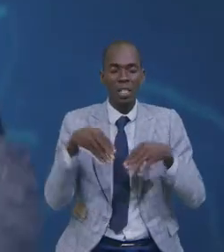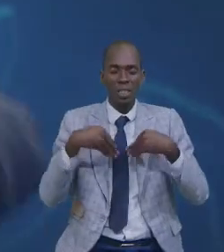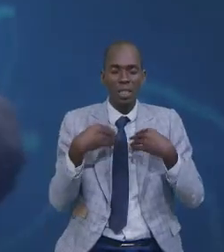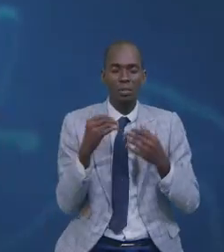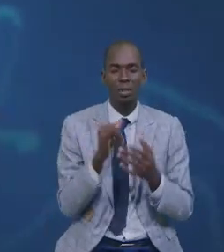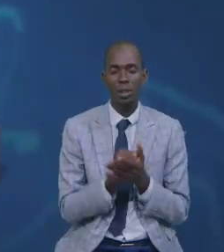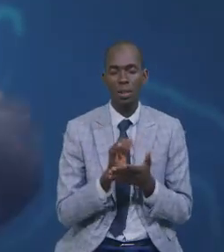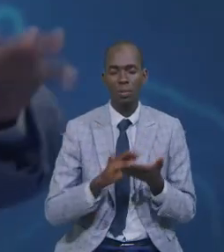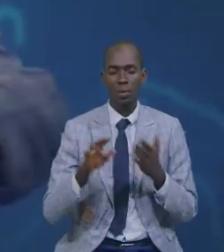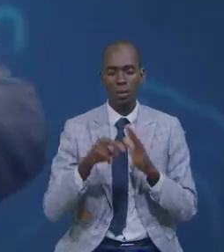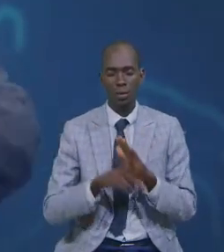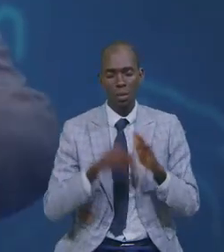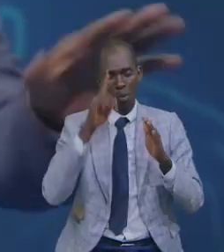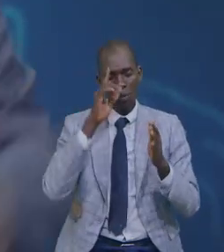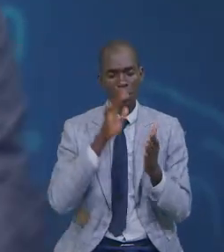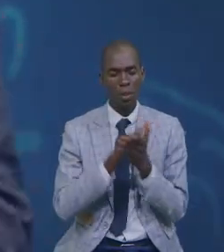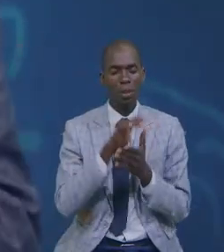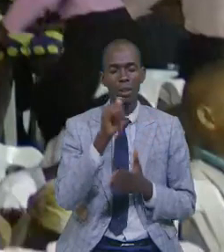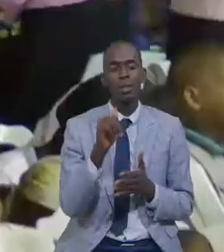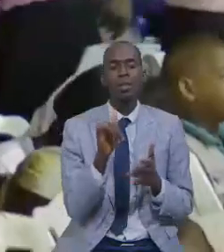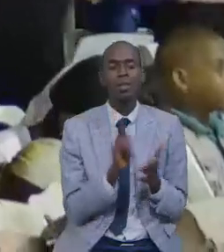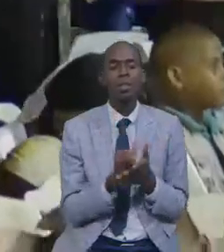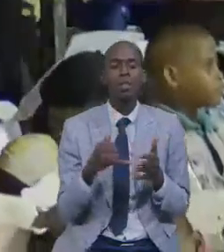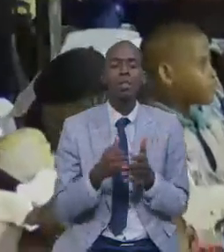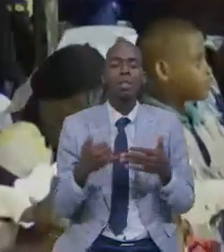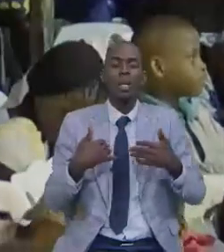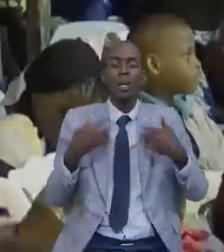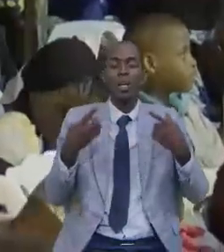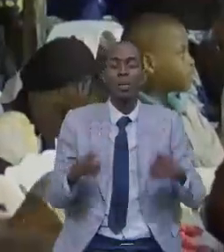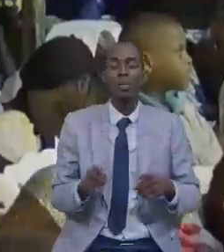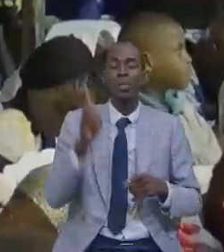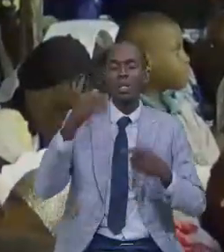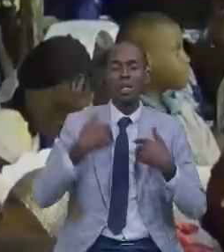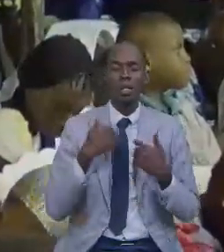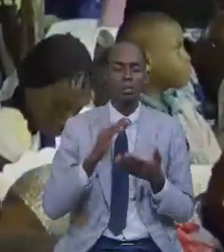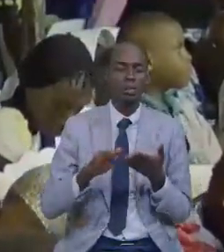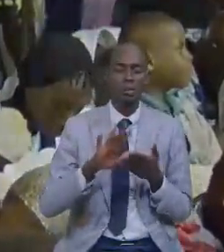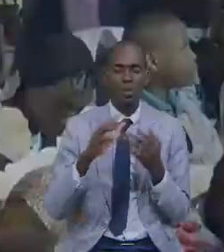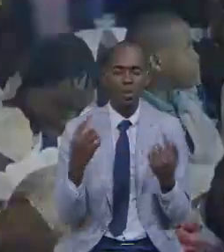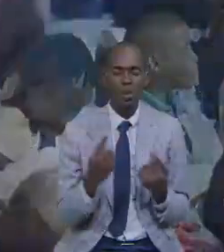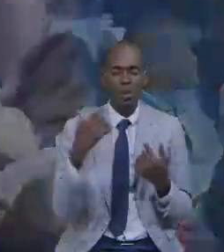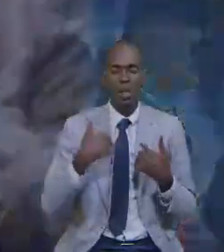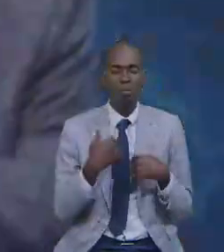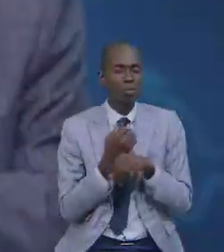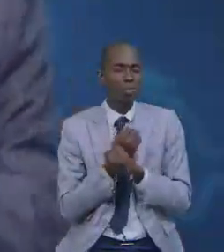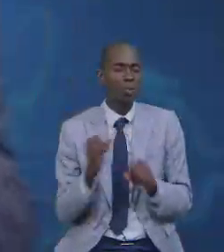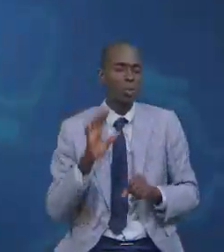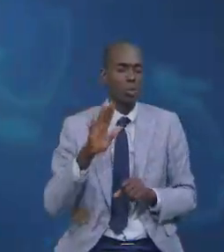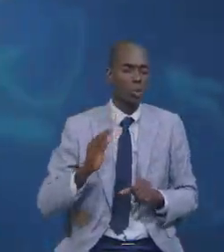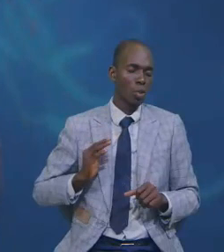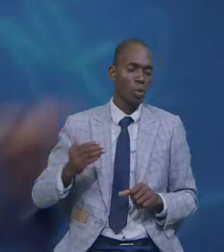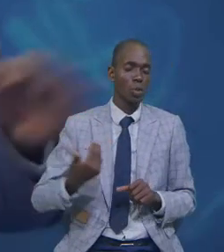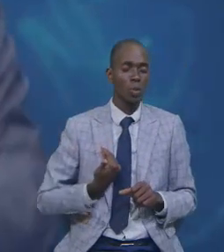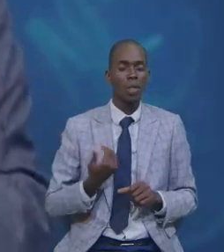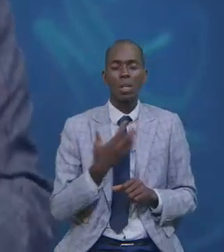forgiveness. Believe that it is done. He has forgiven your sin. He has saved your soul. And the joy and